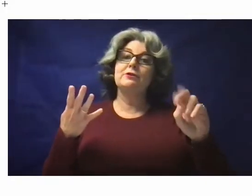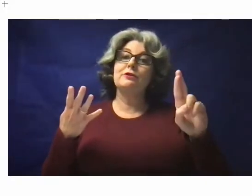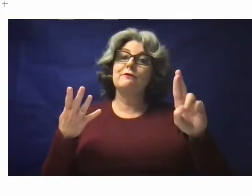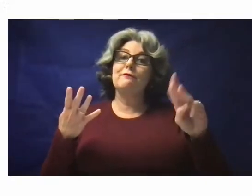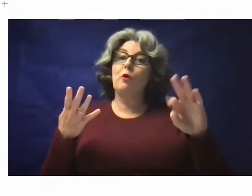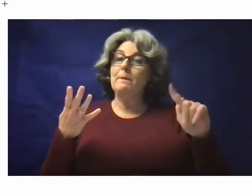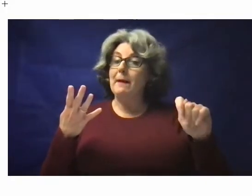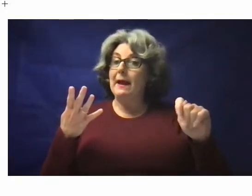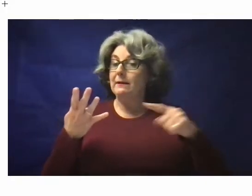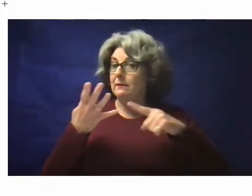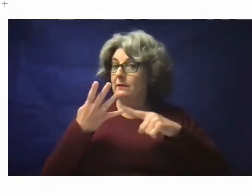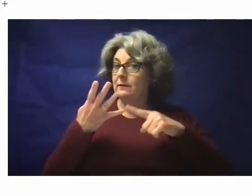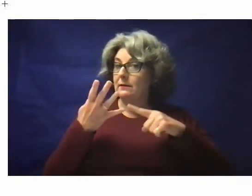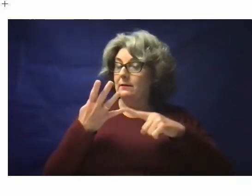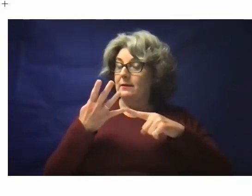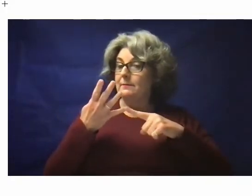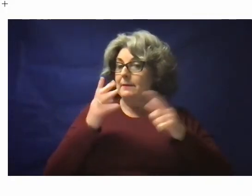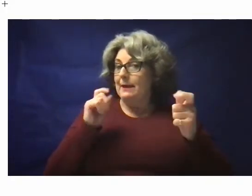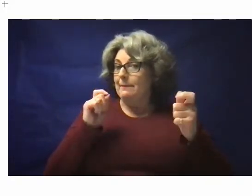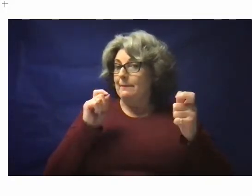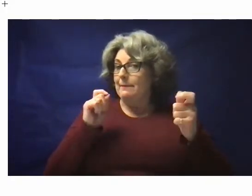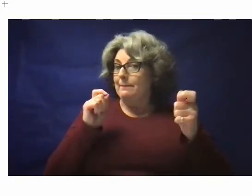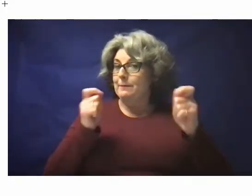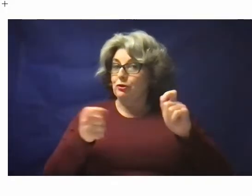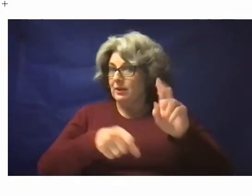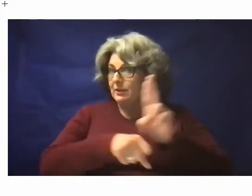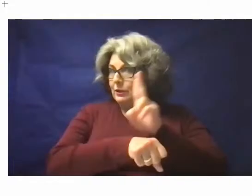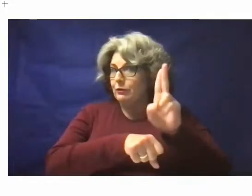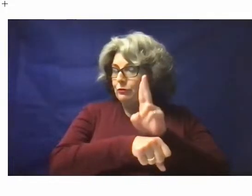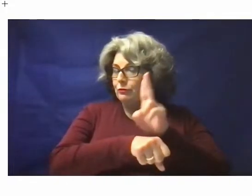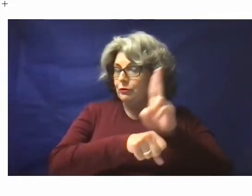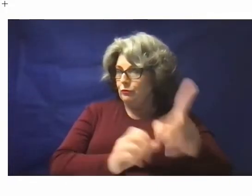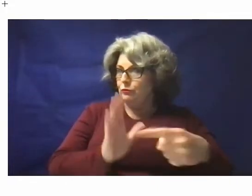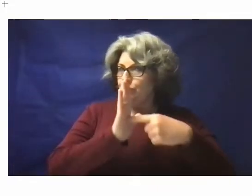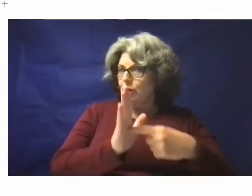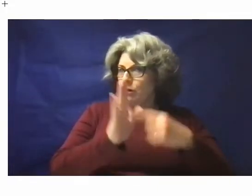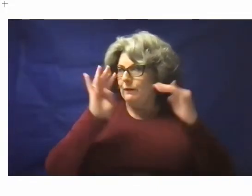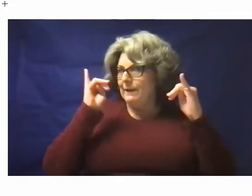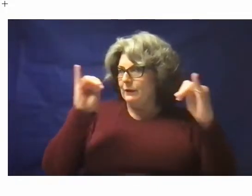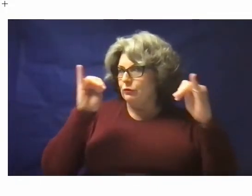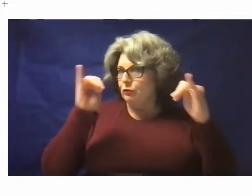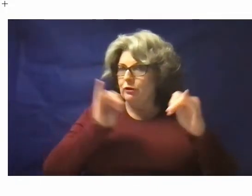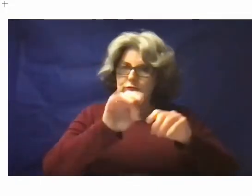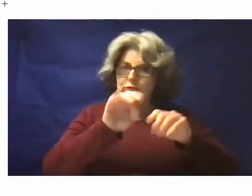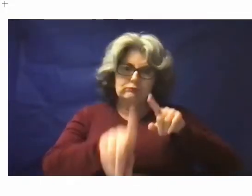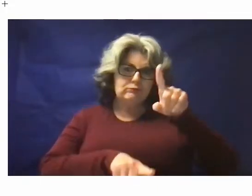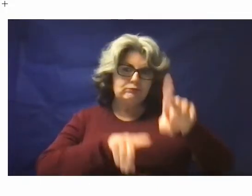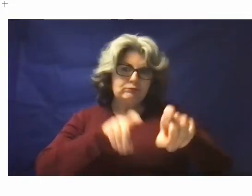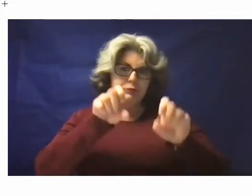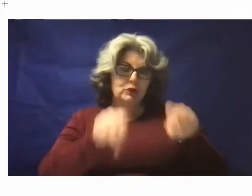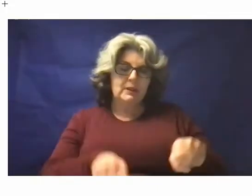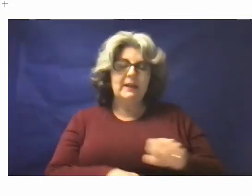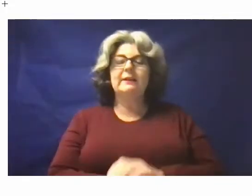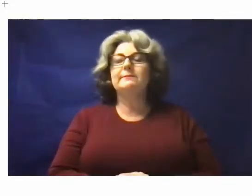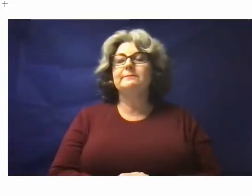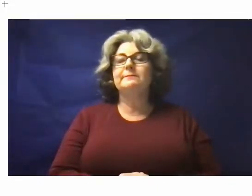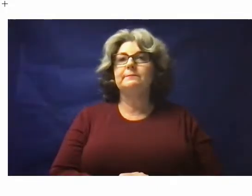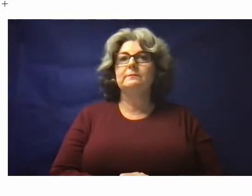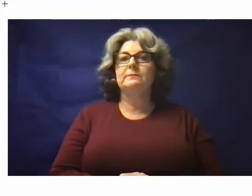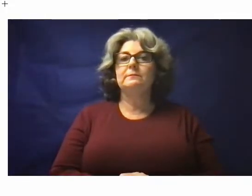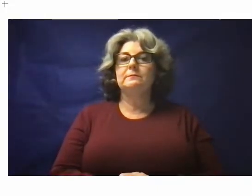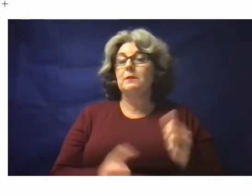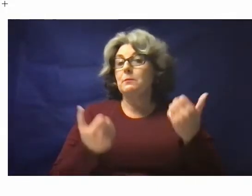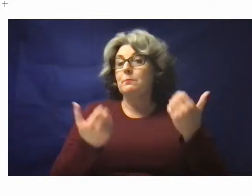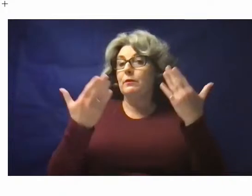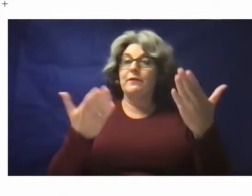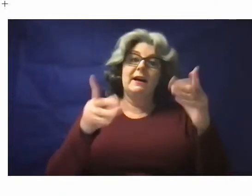It means altering the medium used to show the instructions or questions to the candidate. So we can provide a test